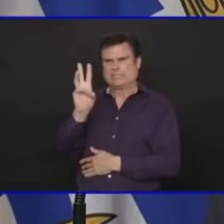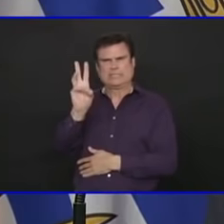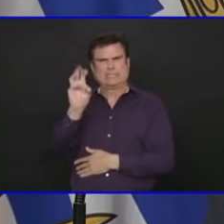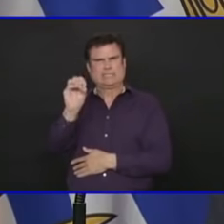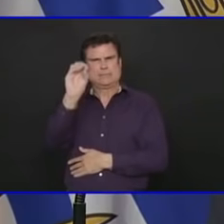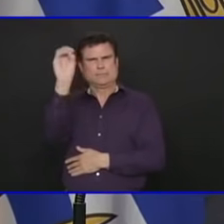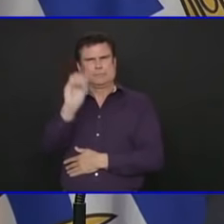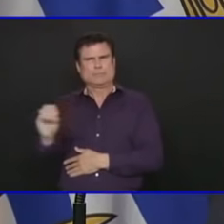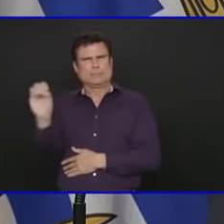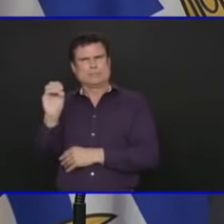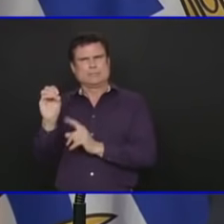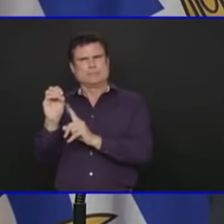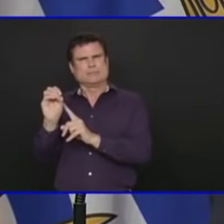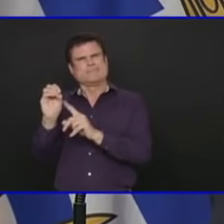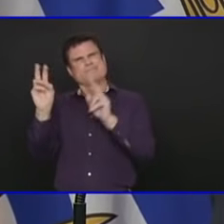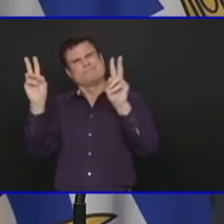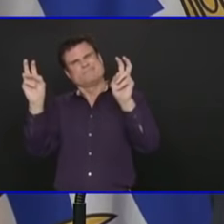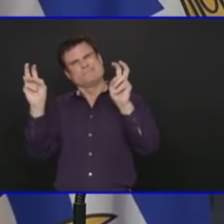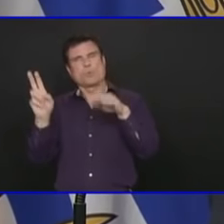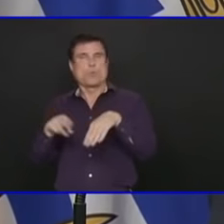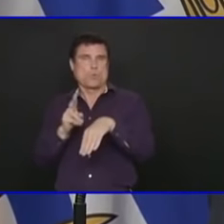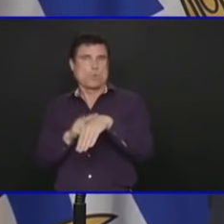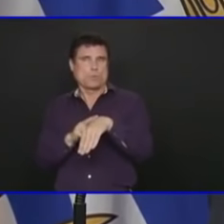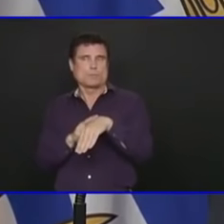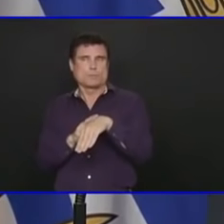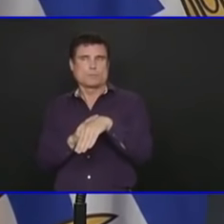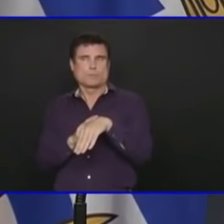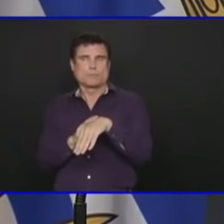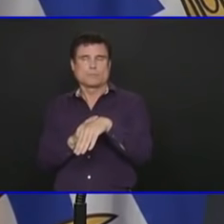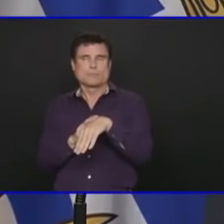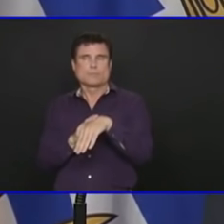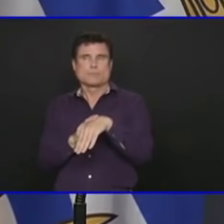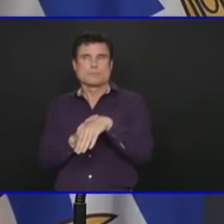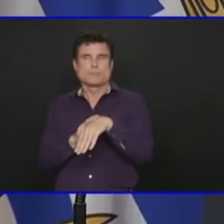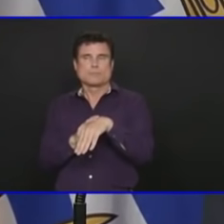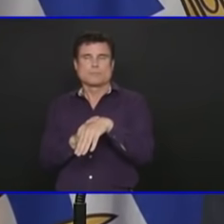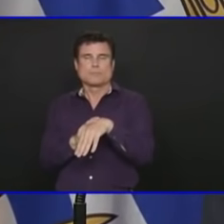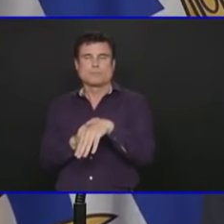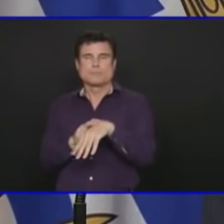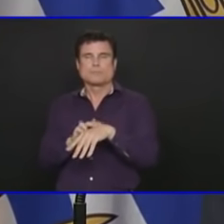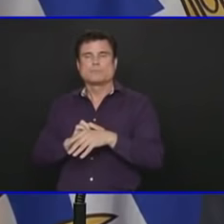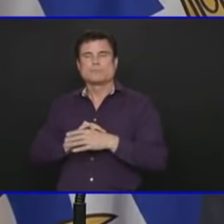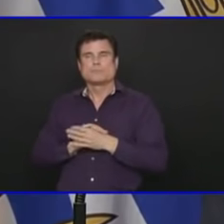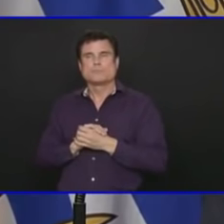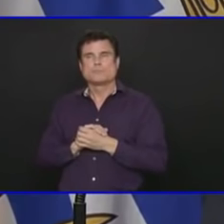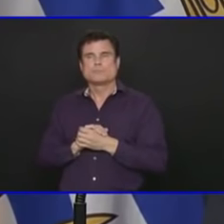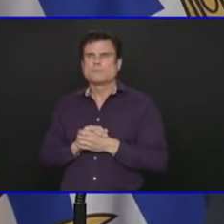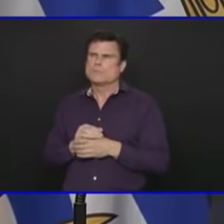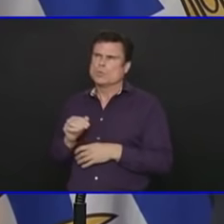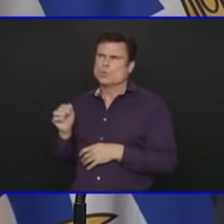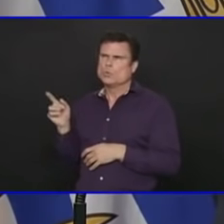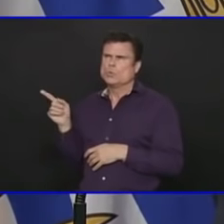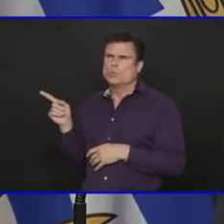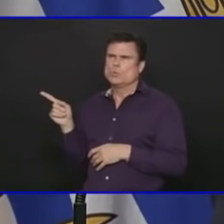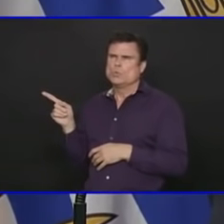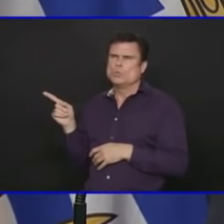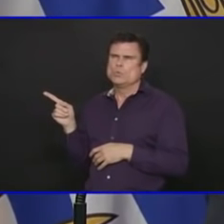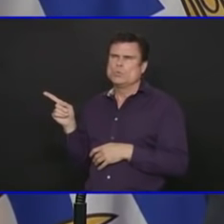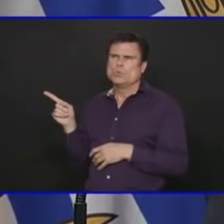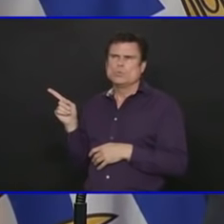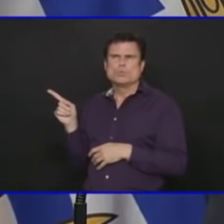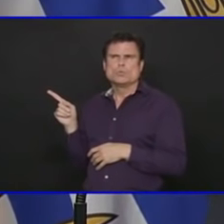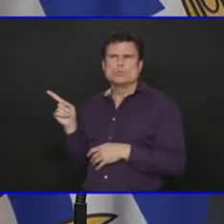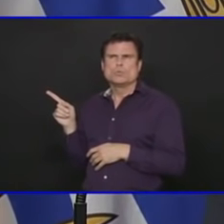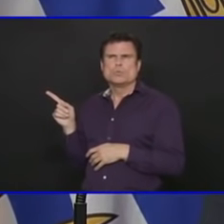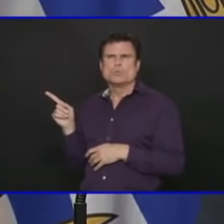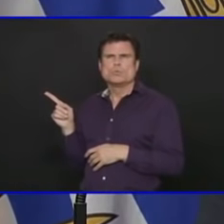or social circles? And secondly, you said just now that you'd like to see this as soon as we can, but can you clarify to people whether that means they can start